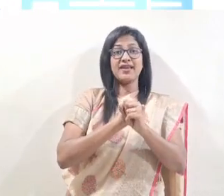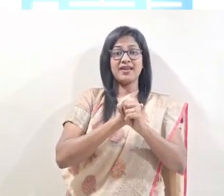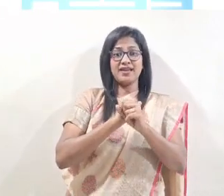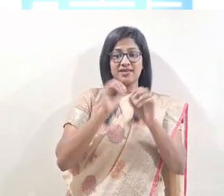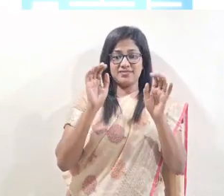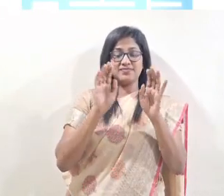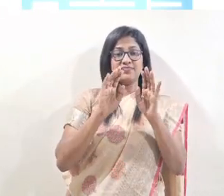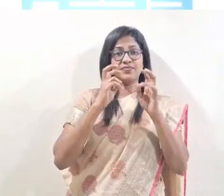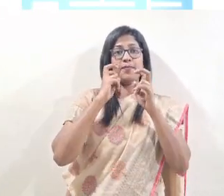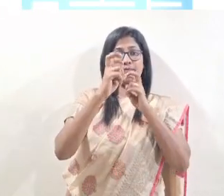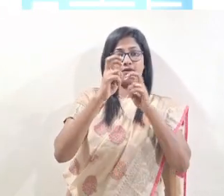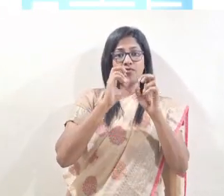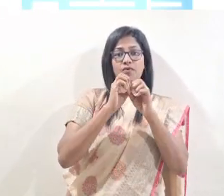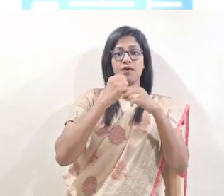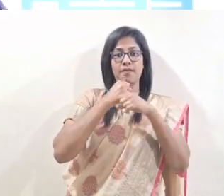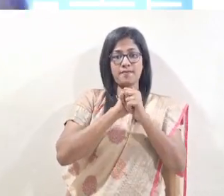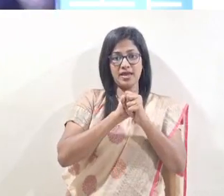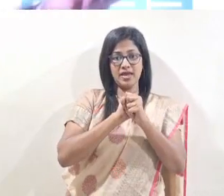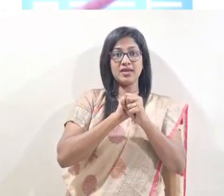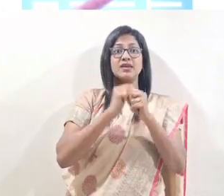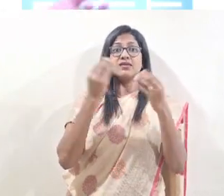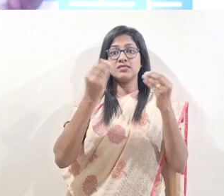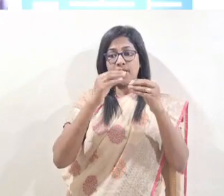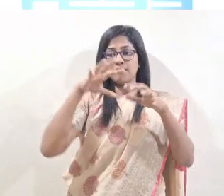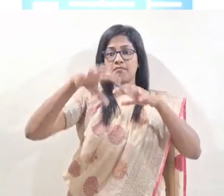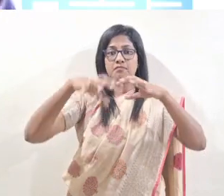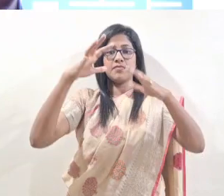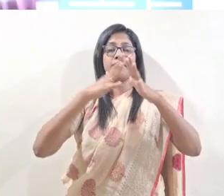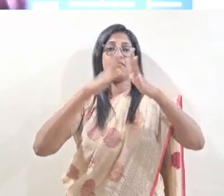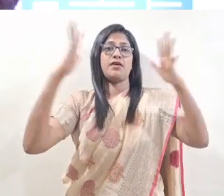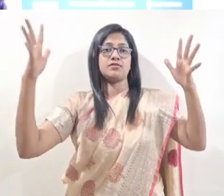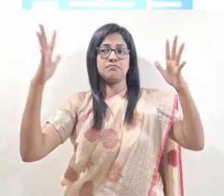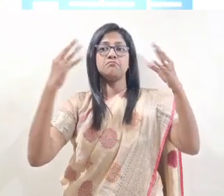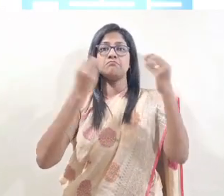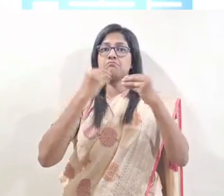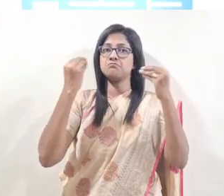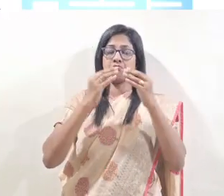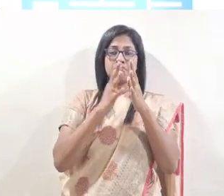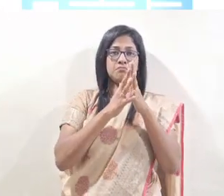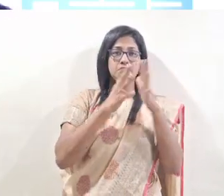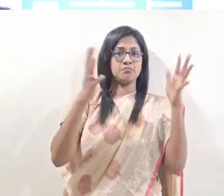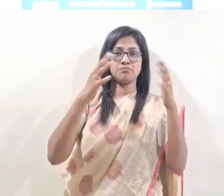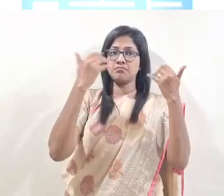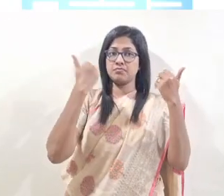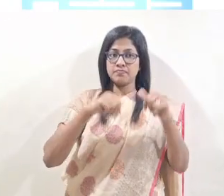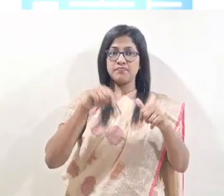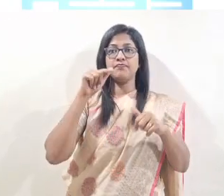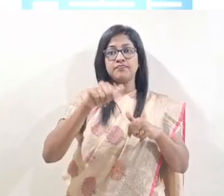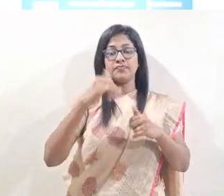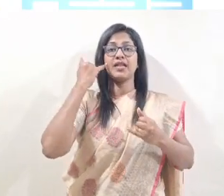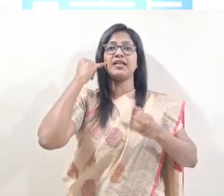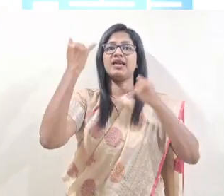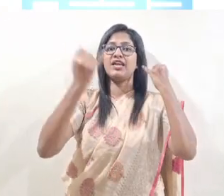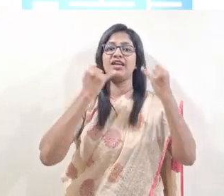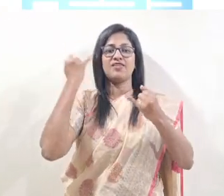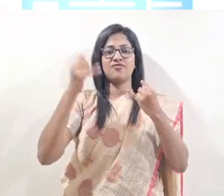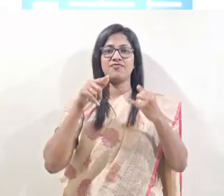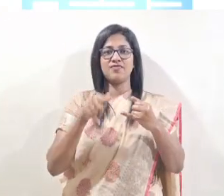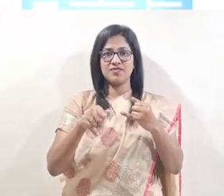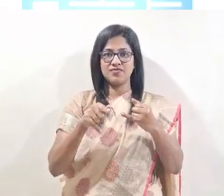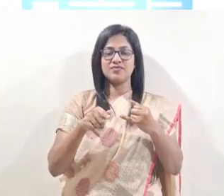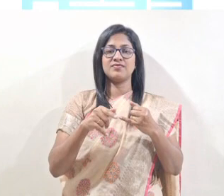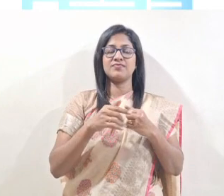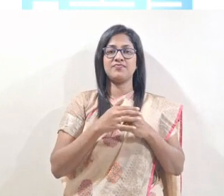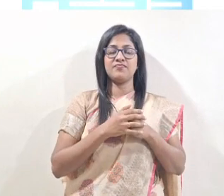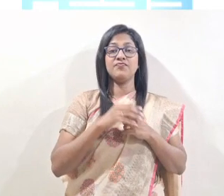had to expand. So some of the stations they could expand, some of the stations they couldn't. So that is, innovation in the sense